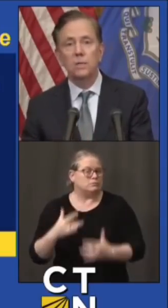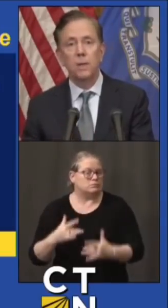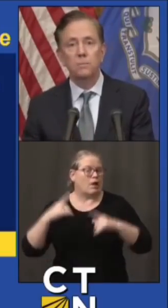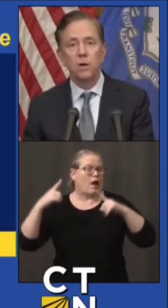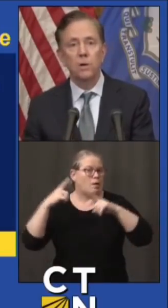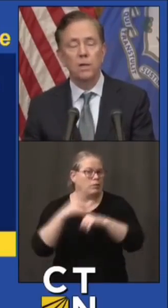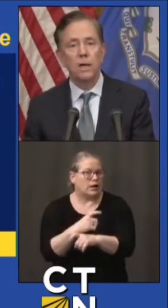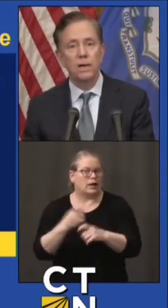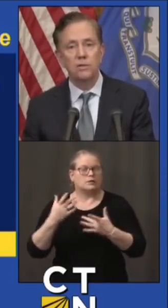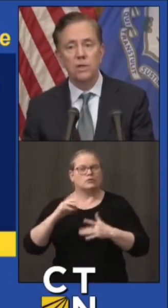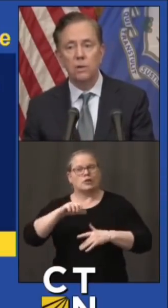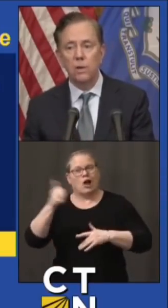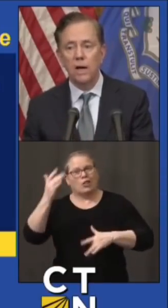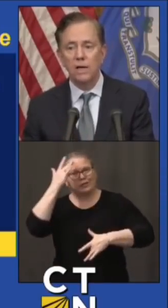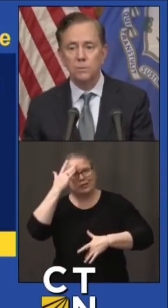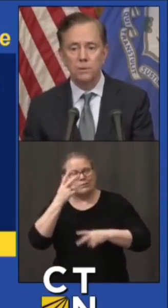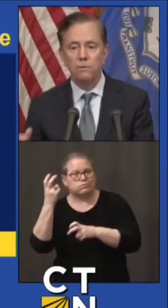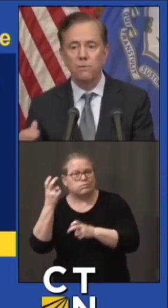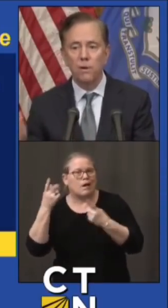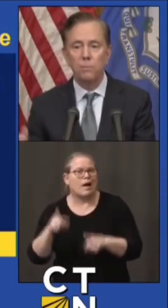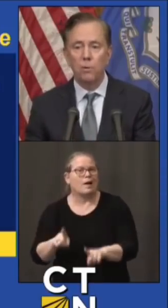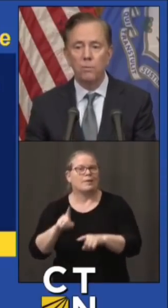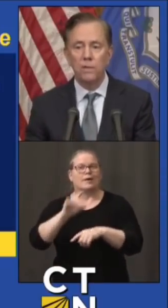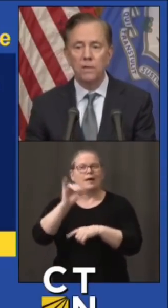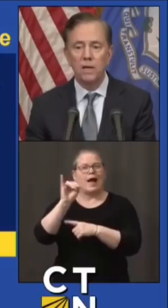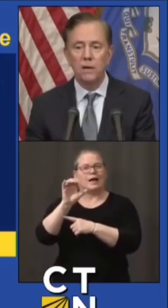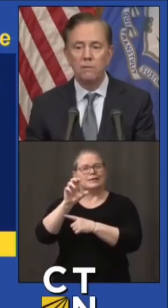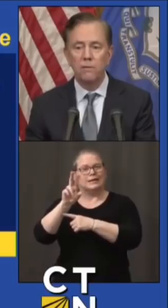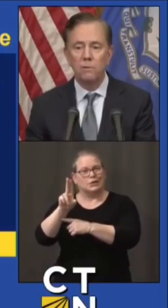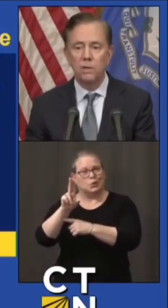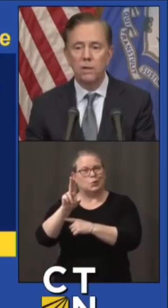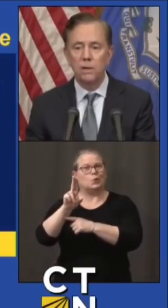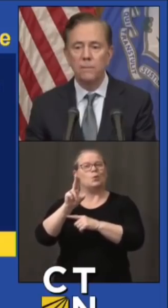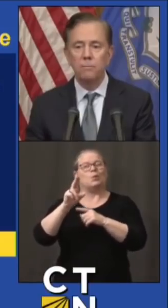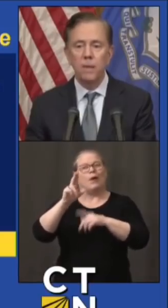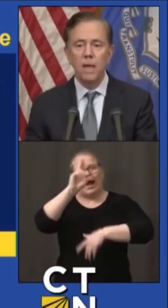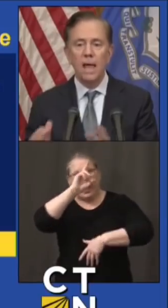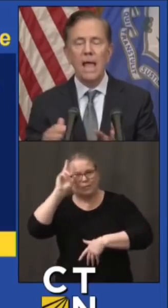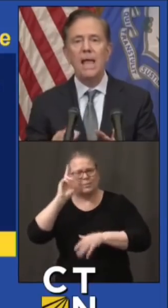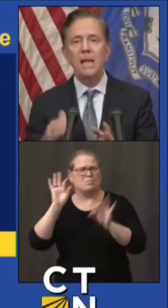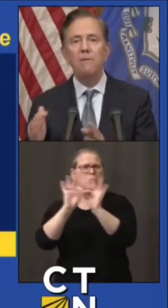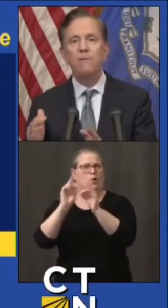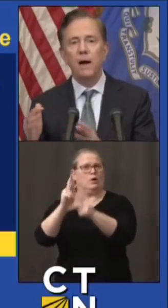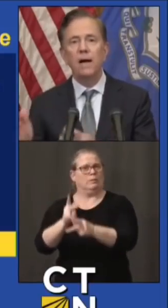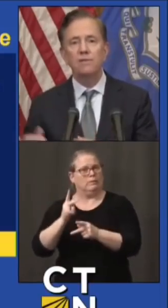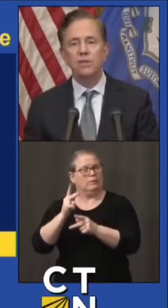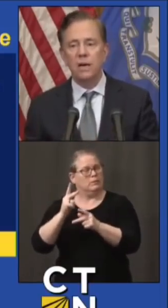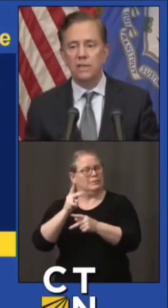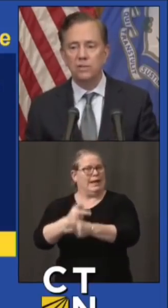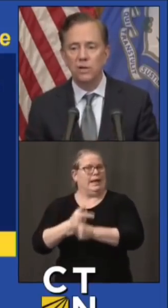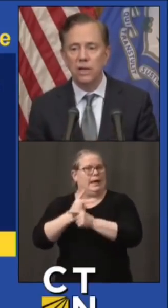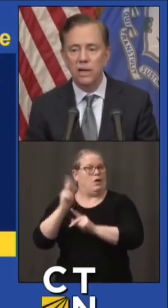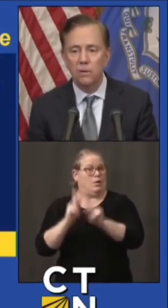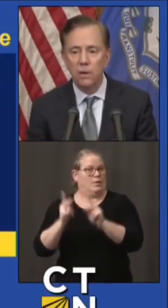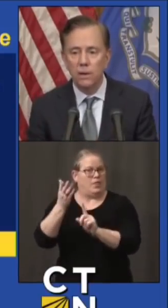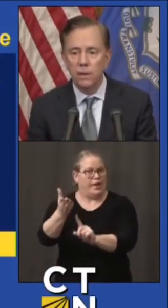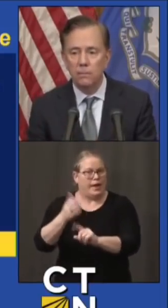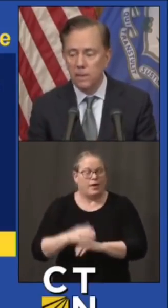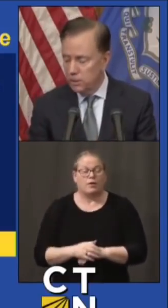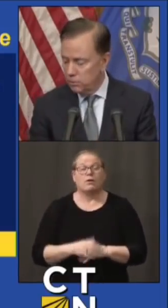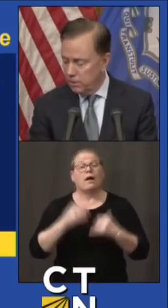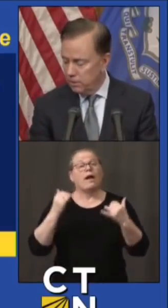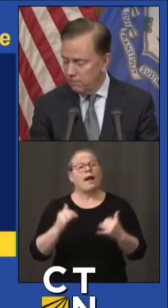fatalities, sometimes going to the ICU or the hospitals. Very important we take care of folks there. 85 sites are